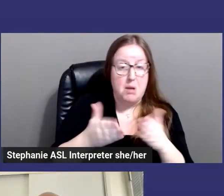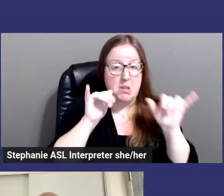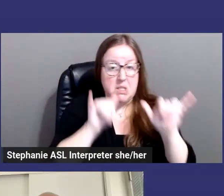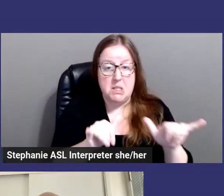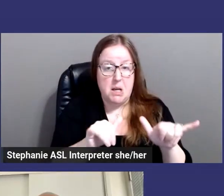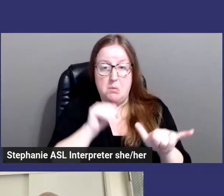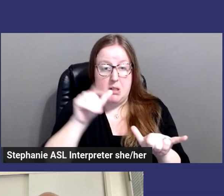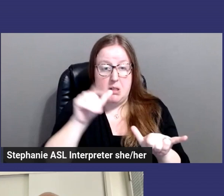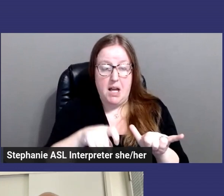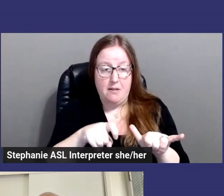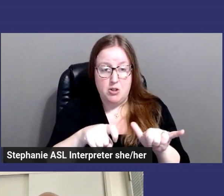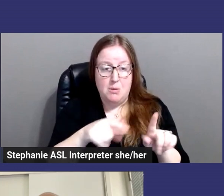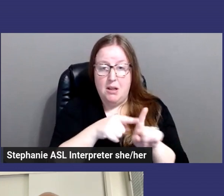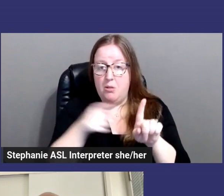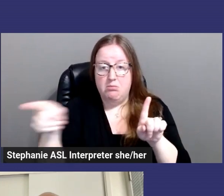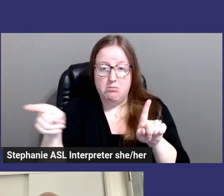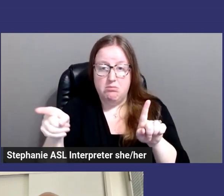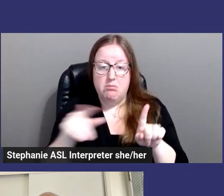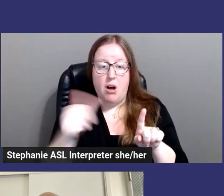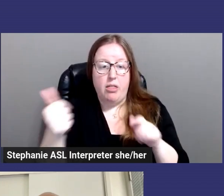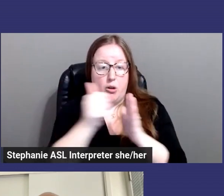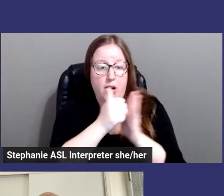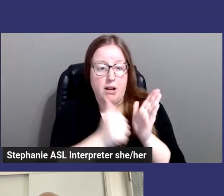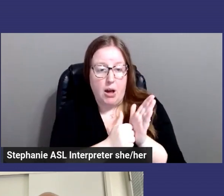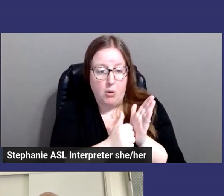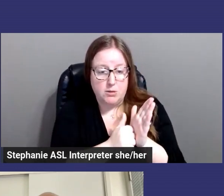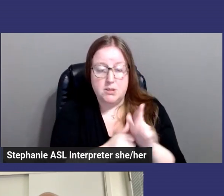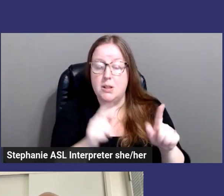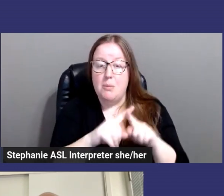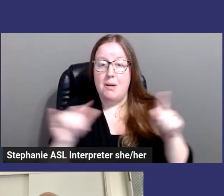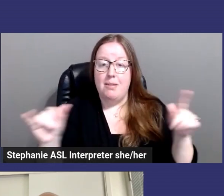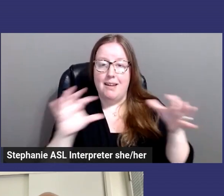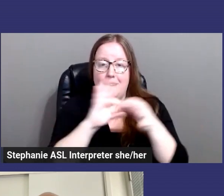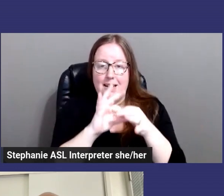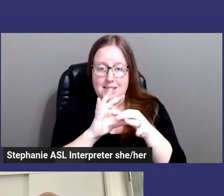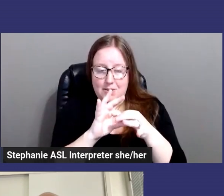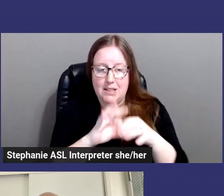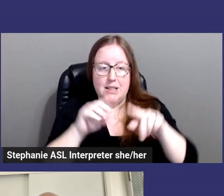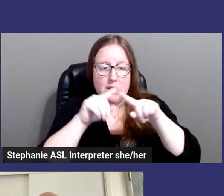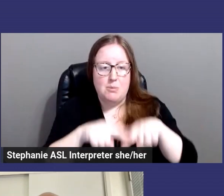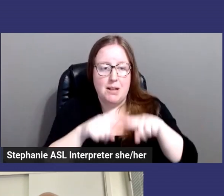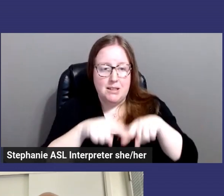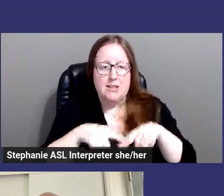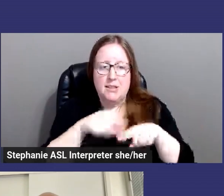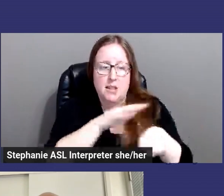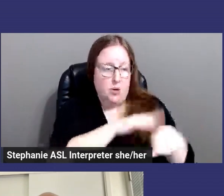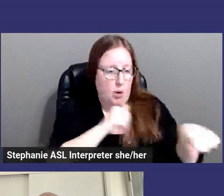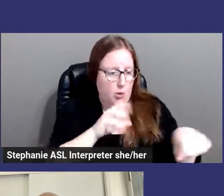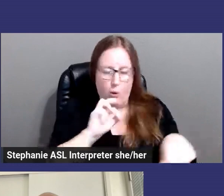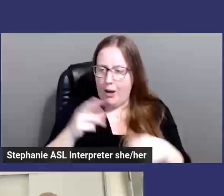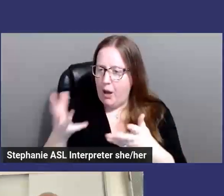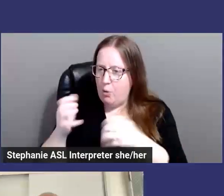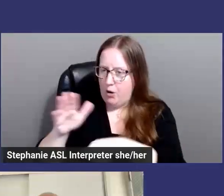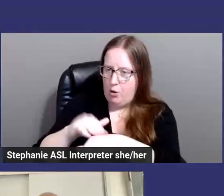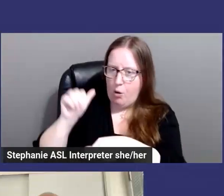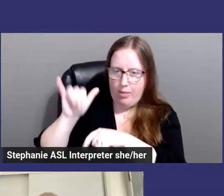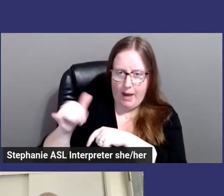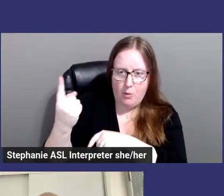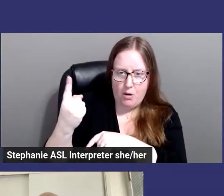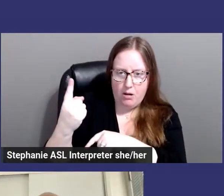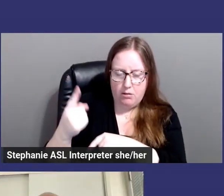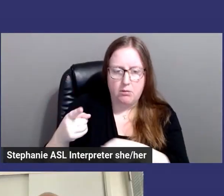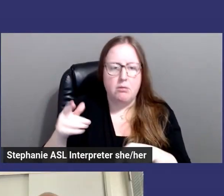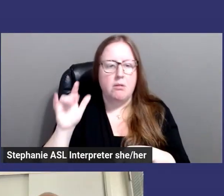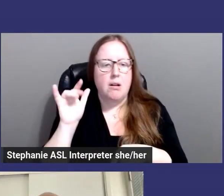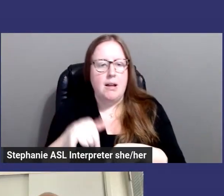doesn't have to be across VPCs and accounts, but that connectivity, right? I've got a dependency call here. Okay, now I want to call back to that one. All of that kind